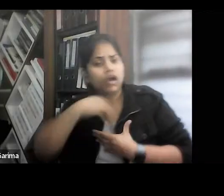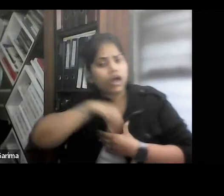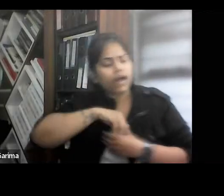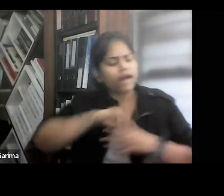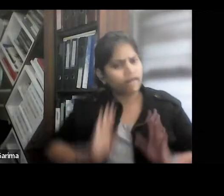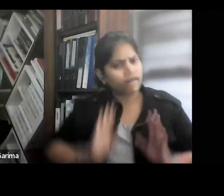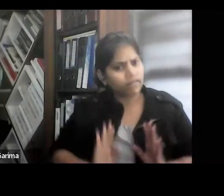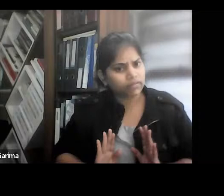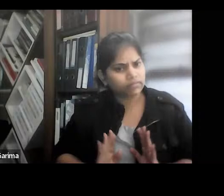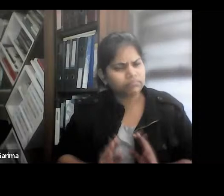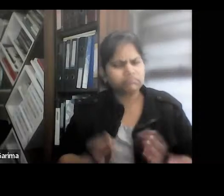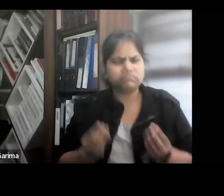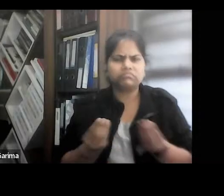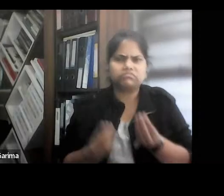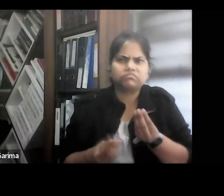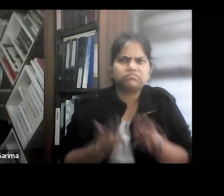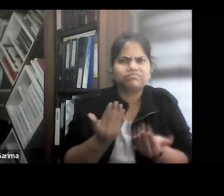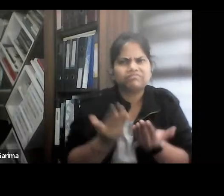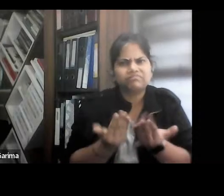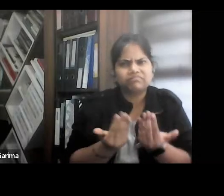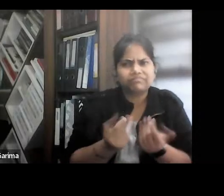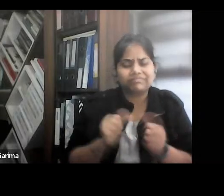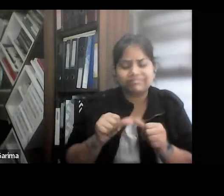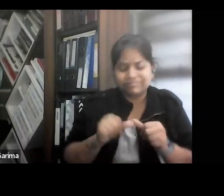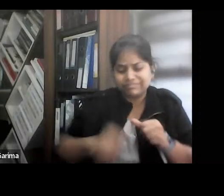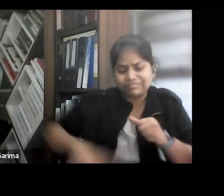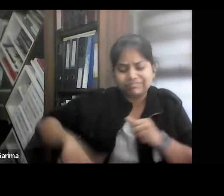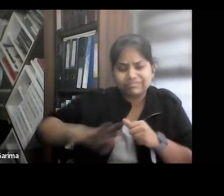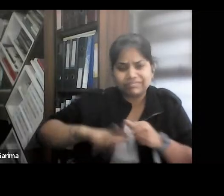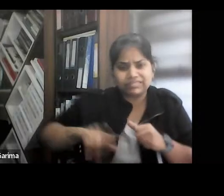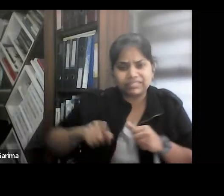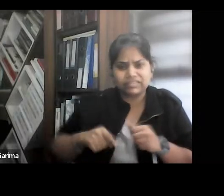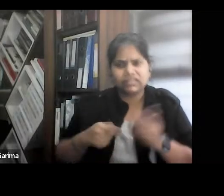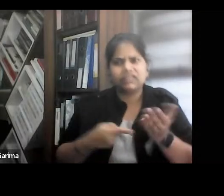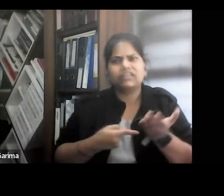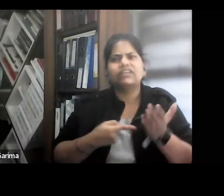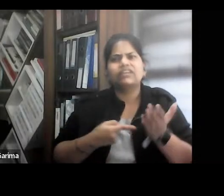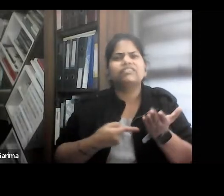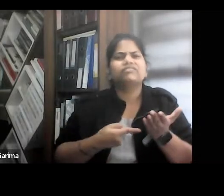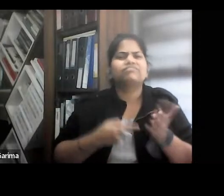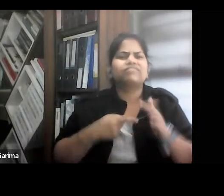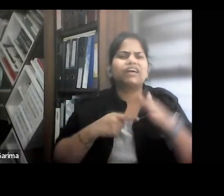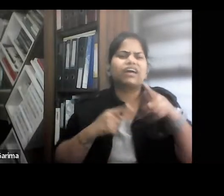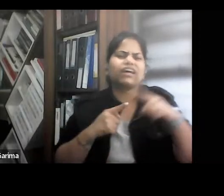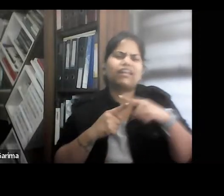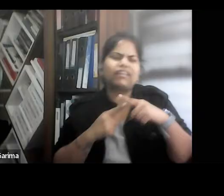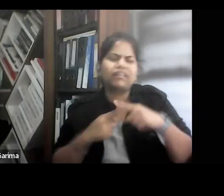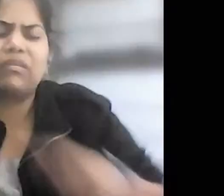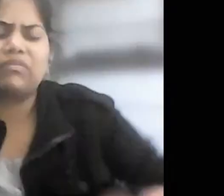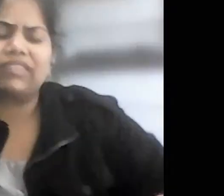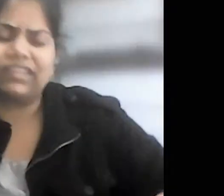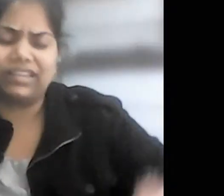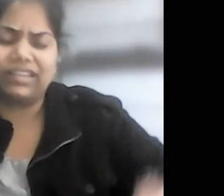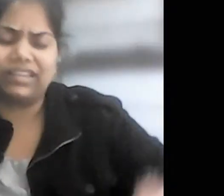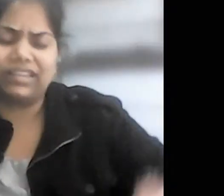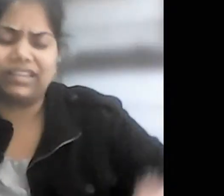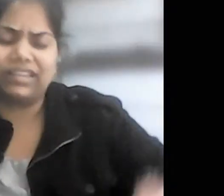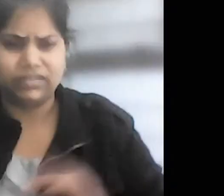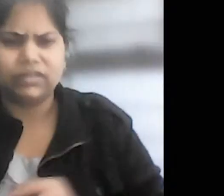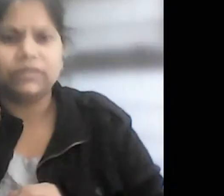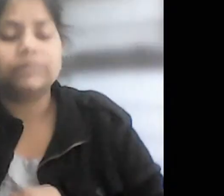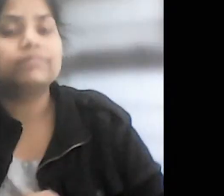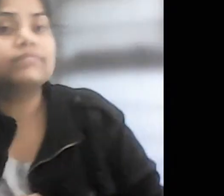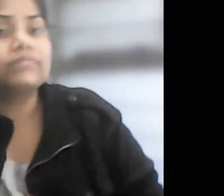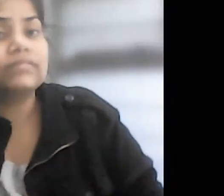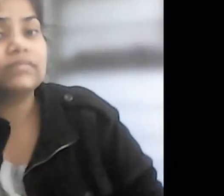probably no area of contemporary life in which some idea of a norm,